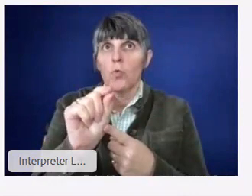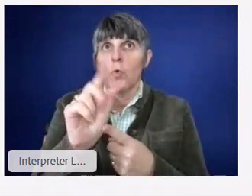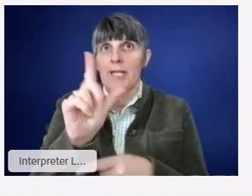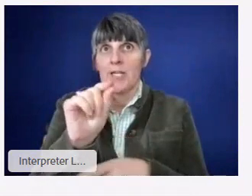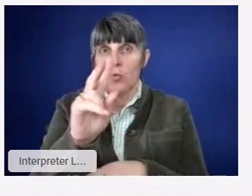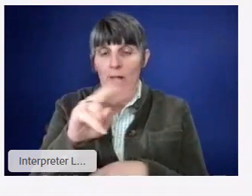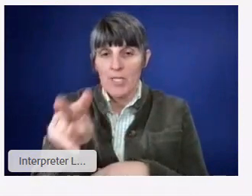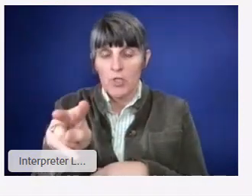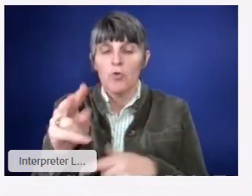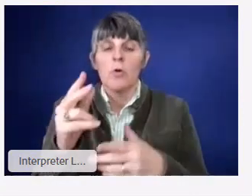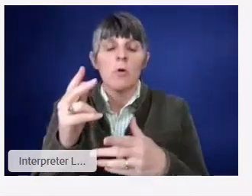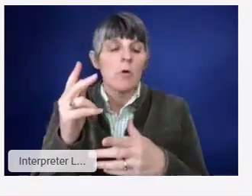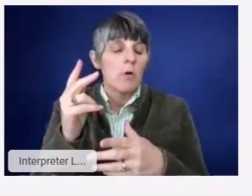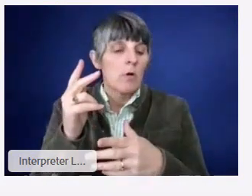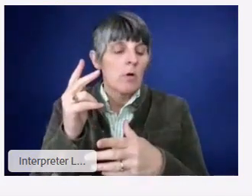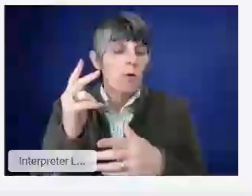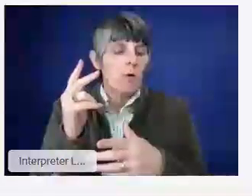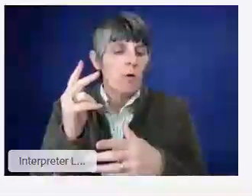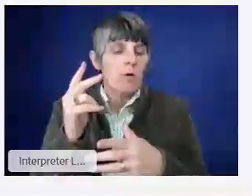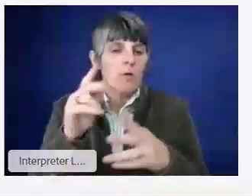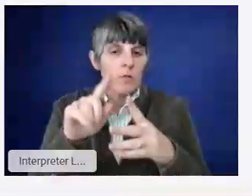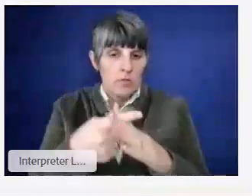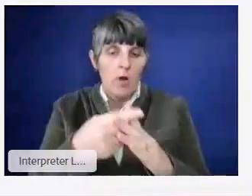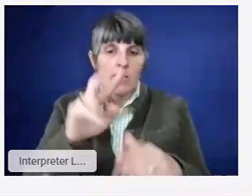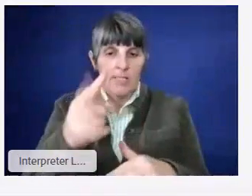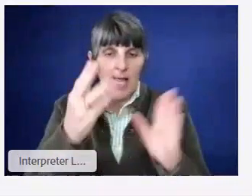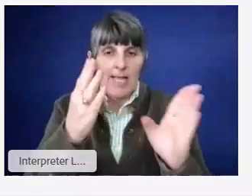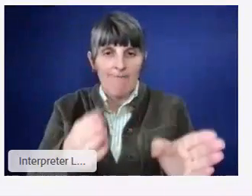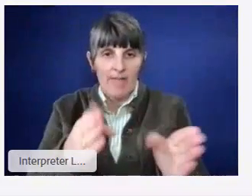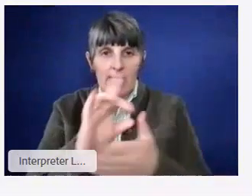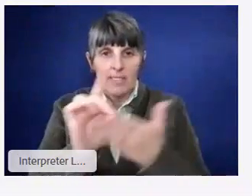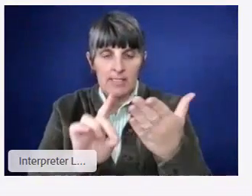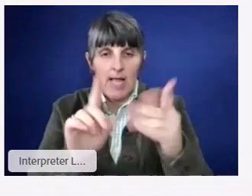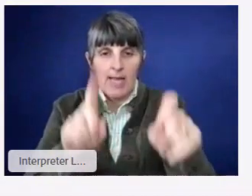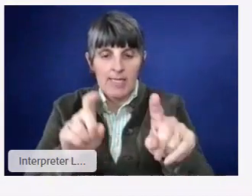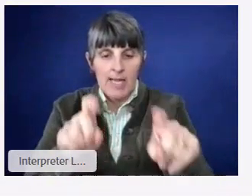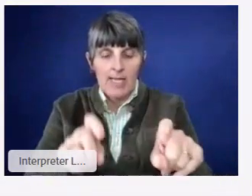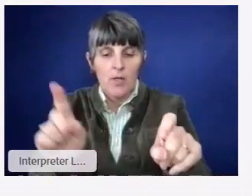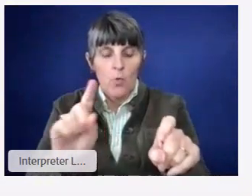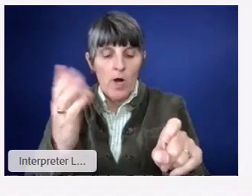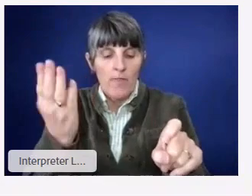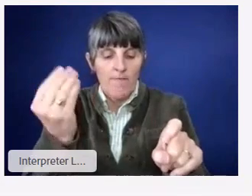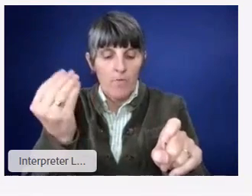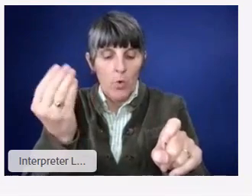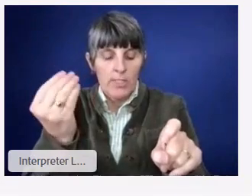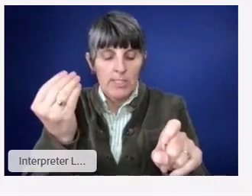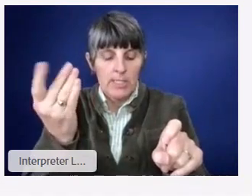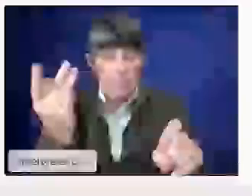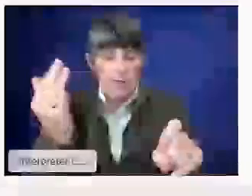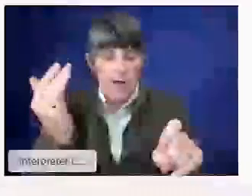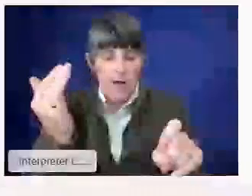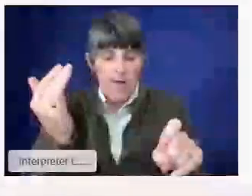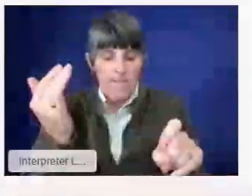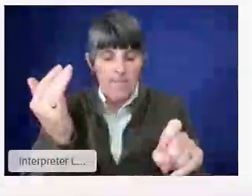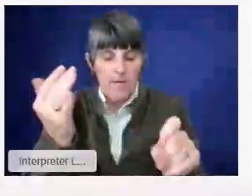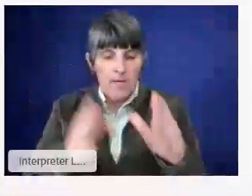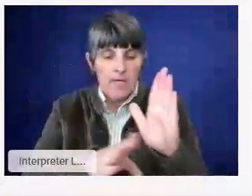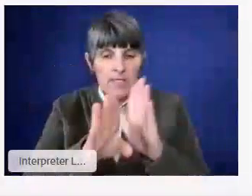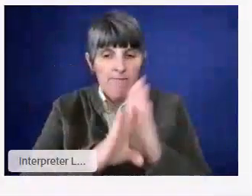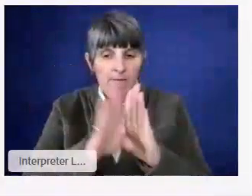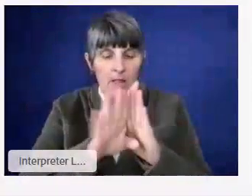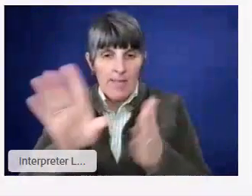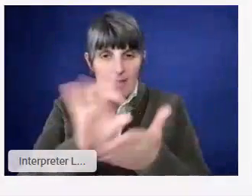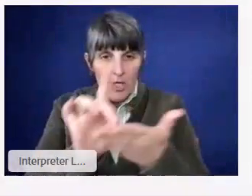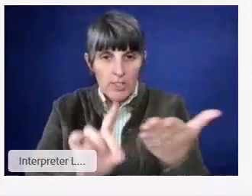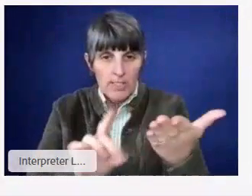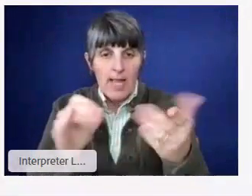21st, 2022, we kicked off the second phase, design and testing, where the four teams are developing their designs,